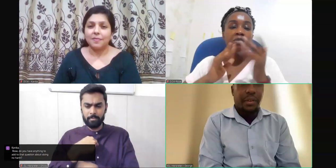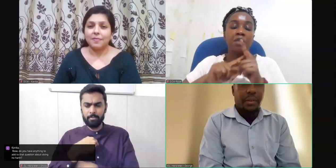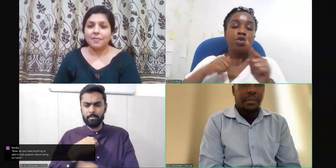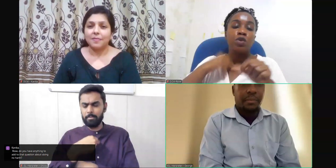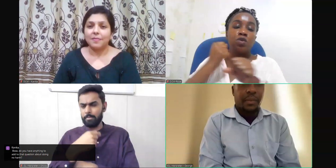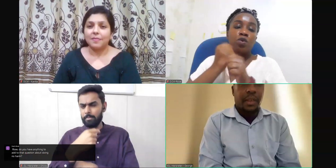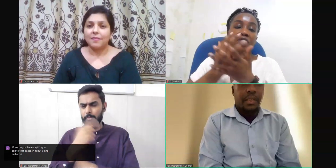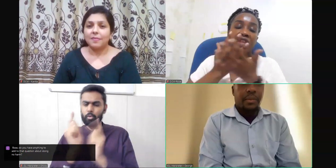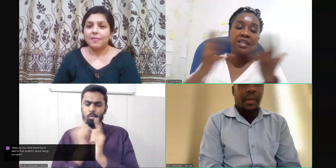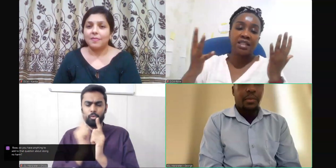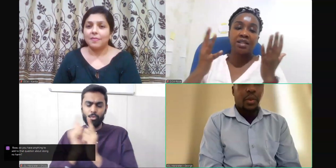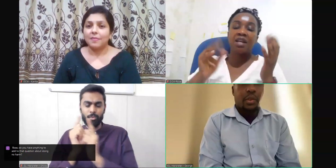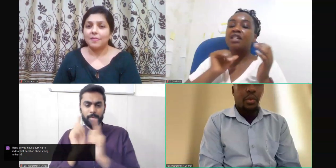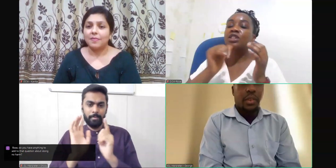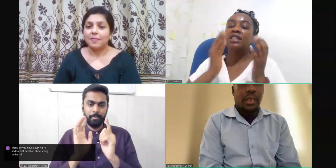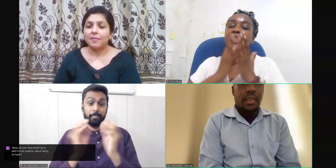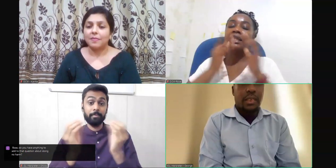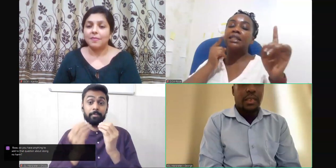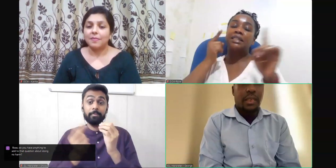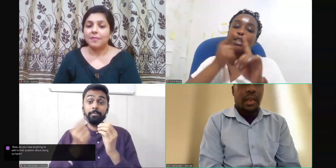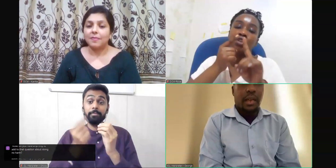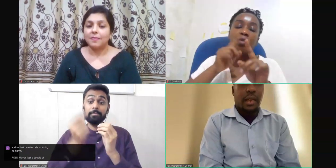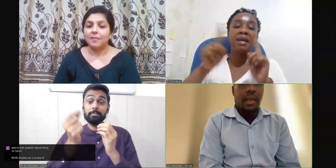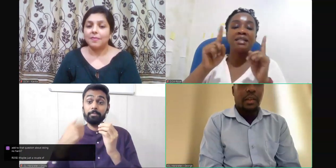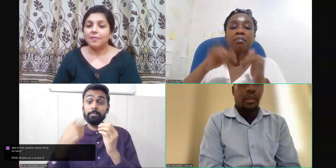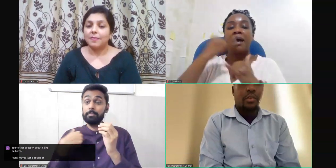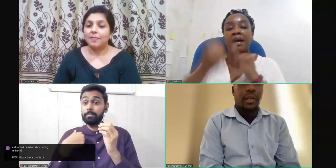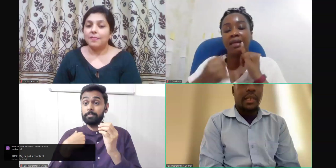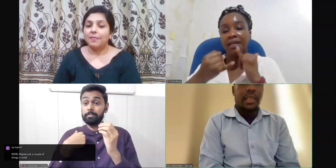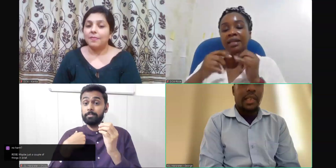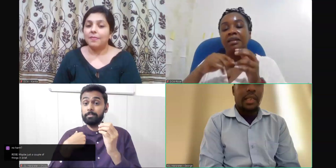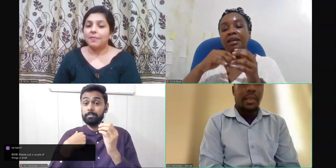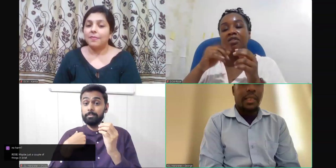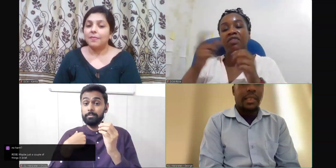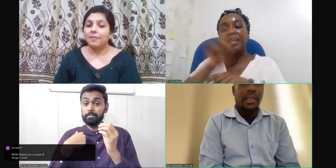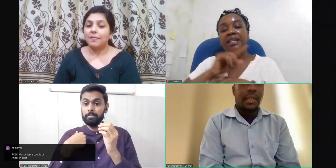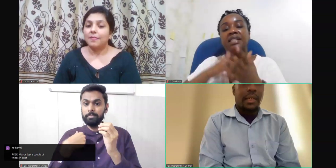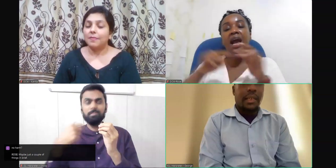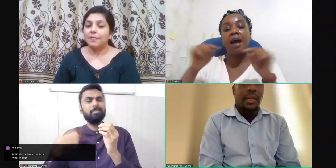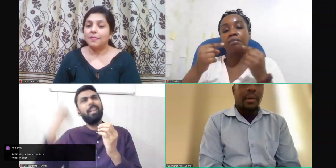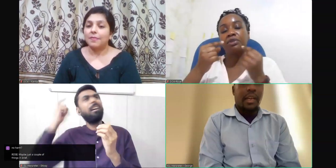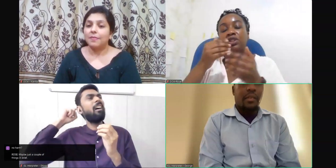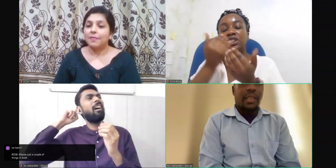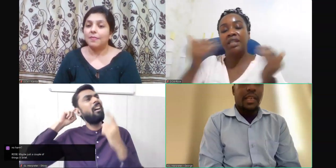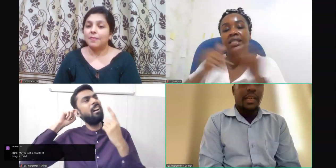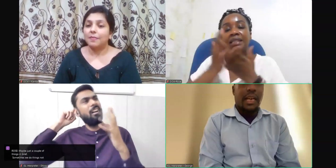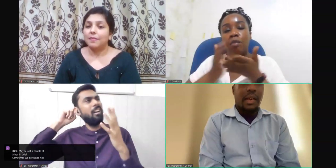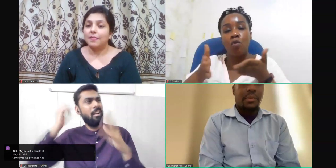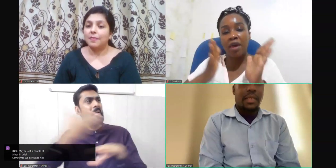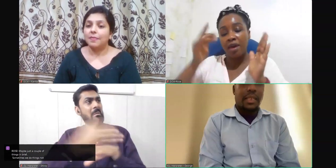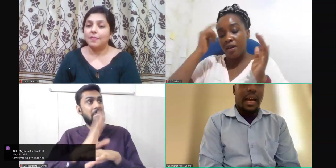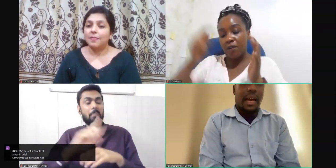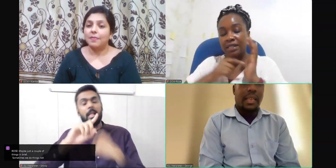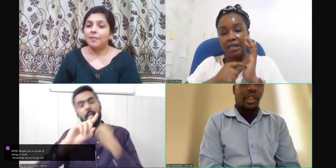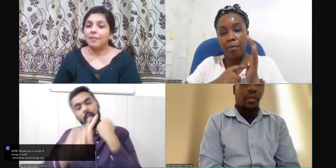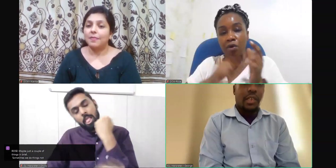brief. Sometimes we do things not really intentionally, but by the end of the day, it